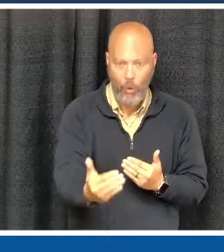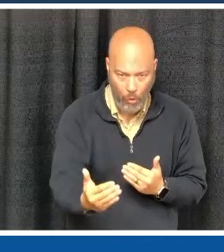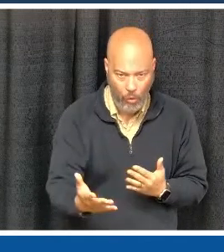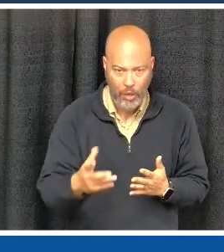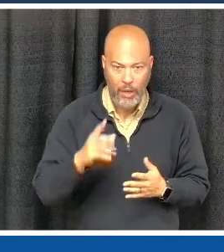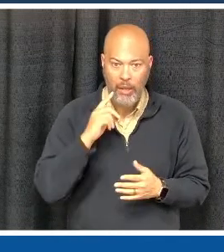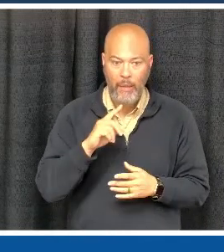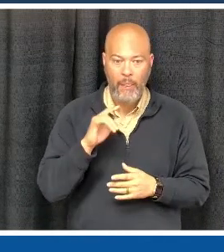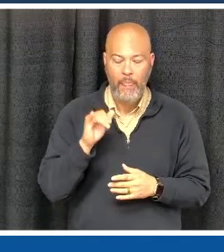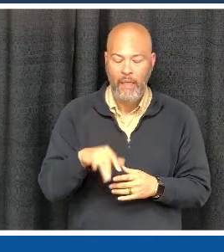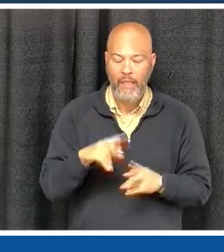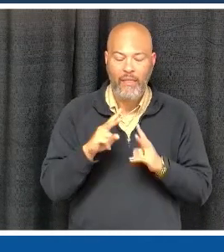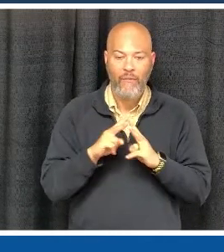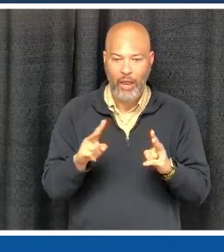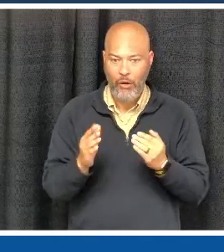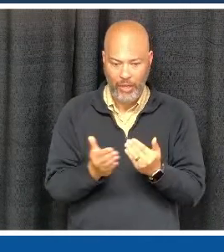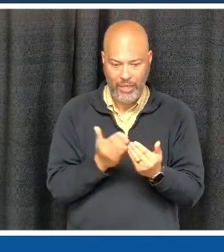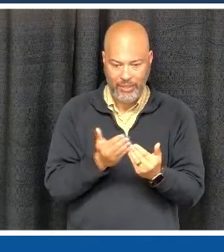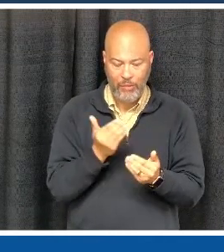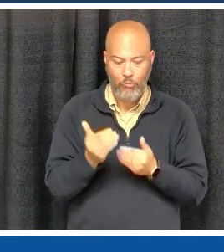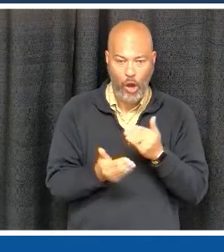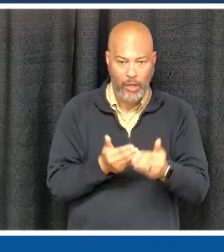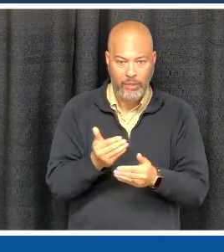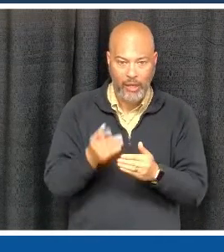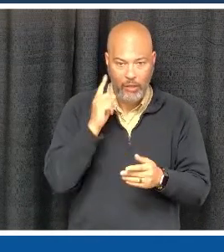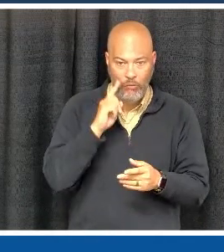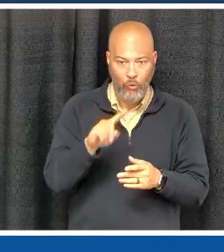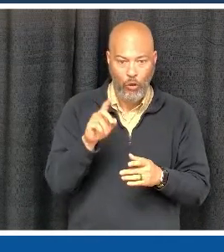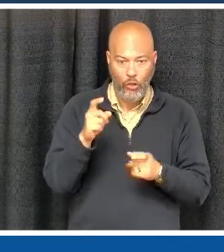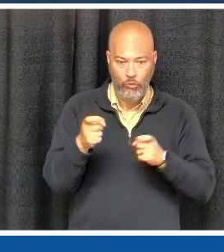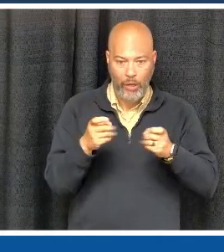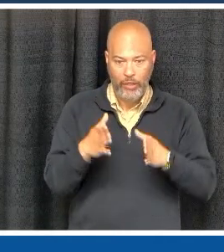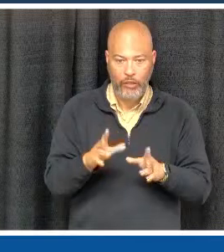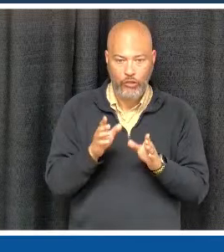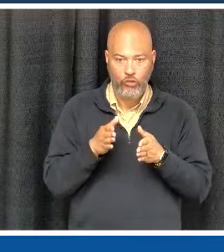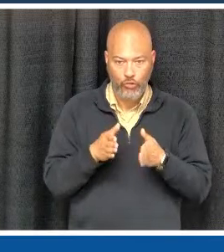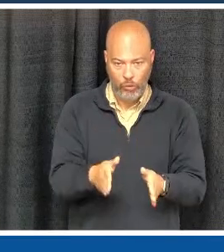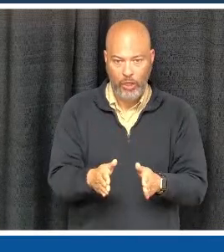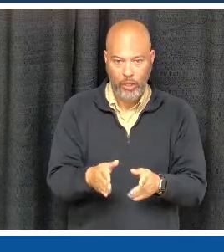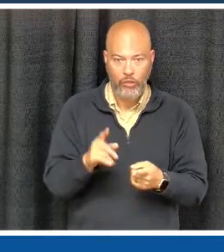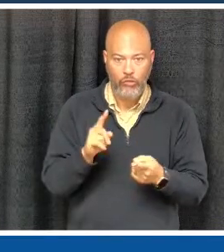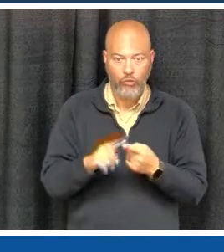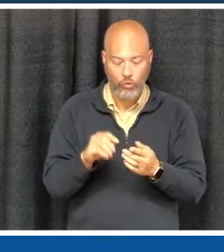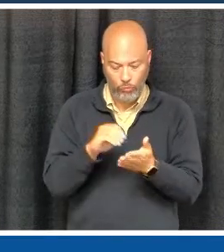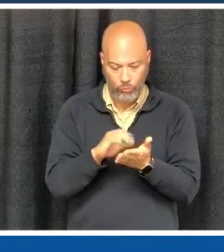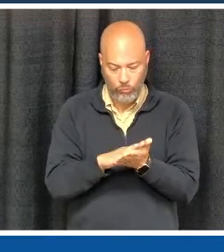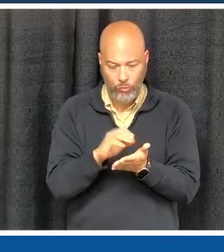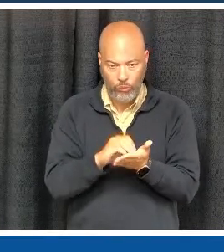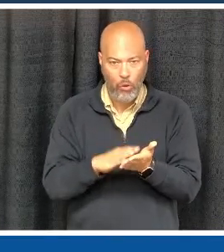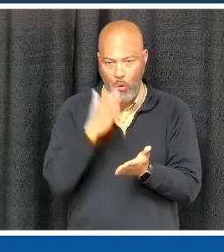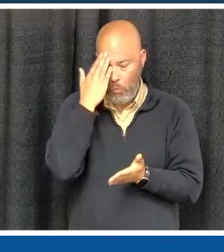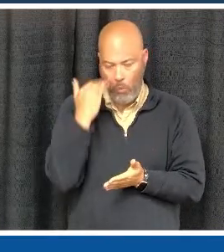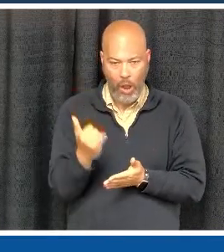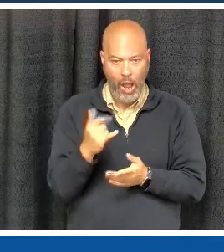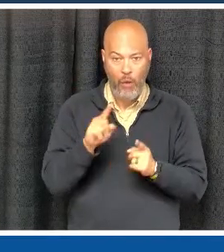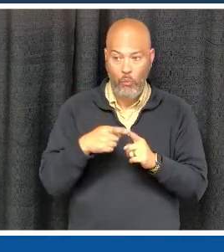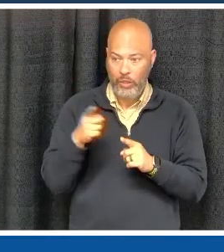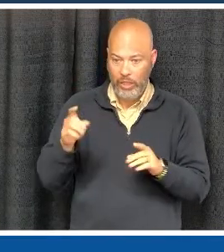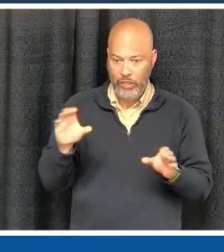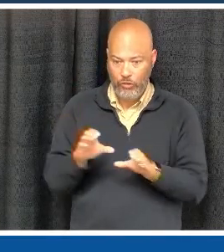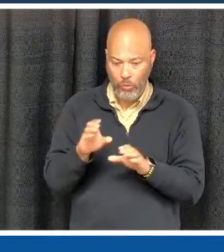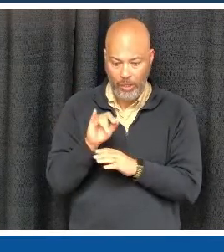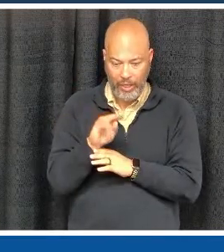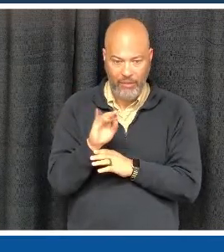There is a very easy process for the director of streets to document why, when he's doing